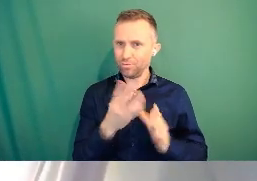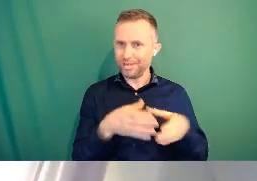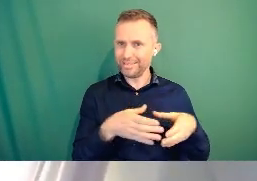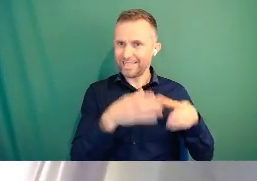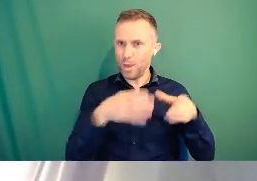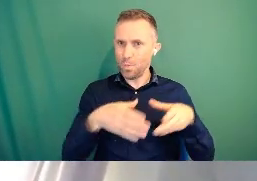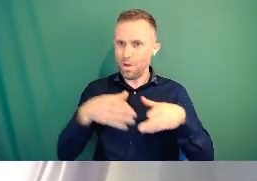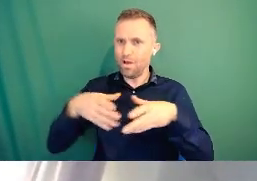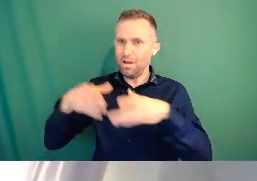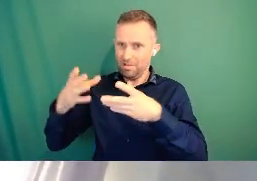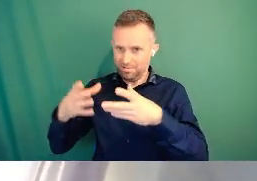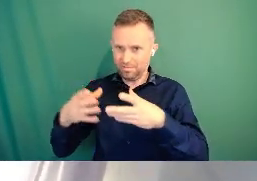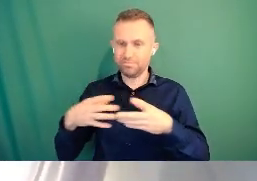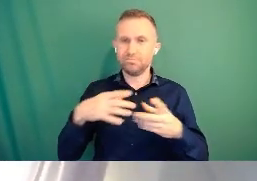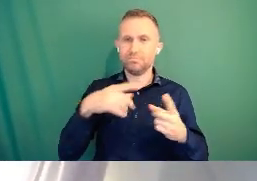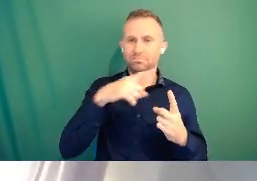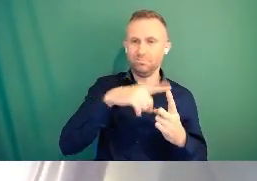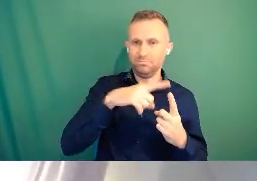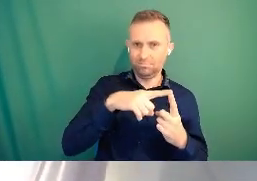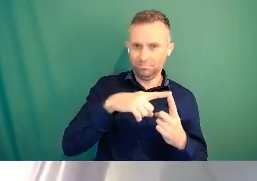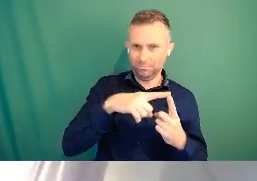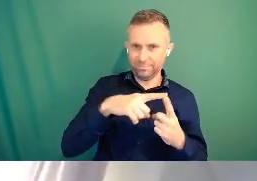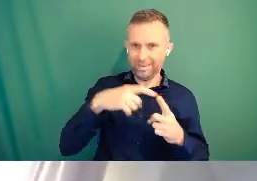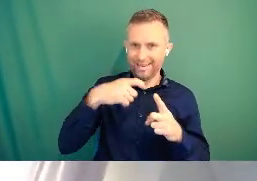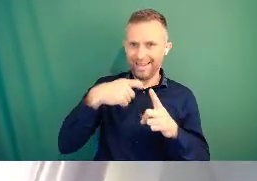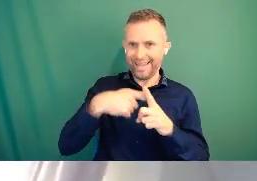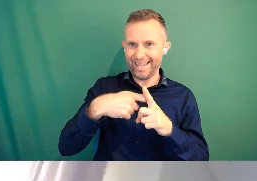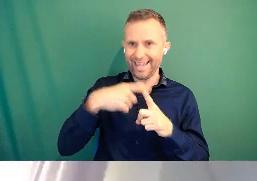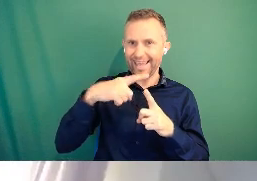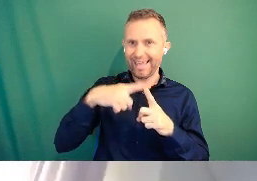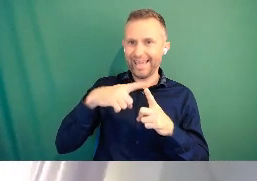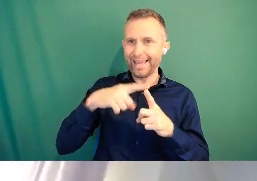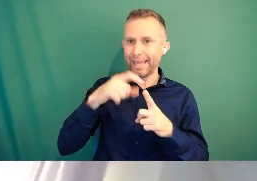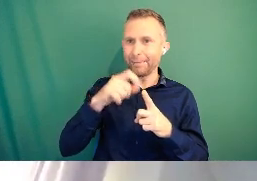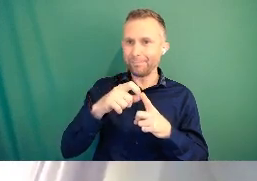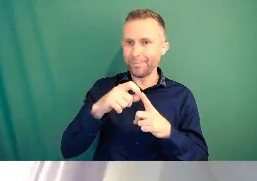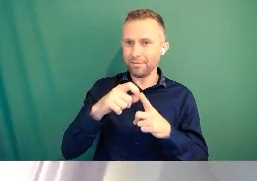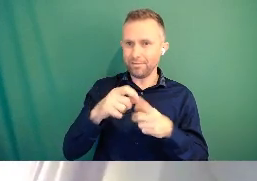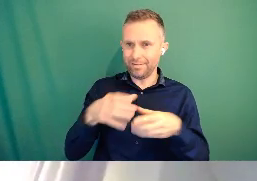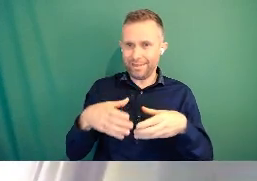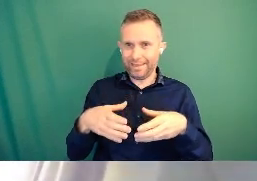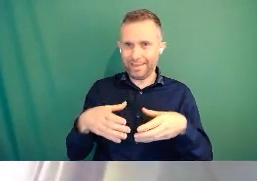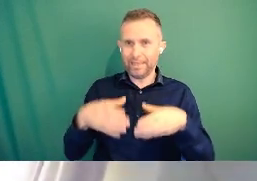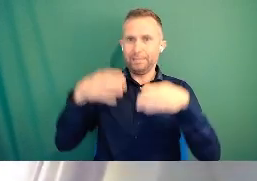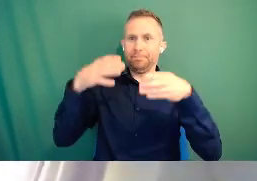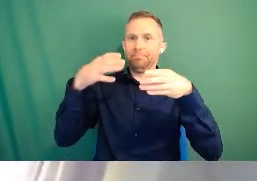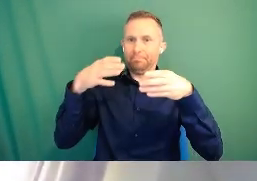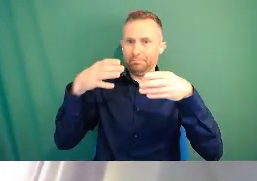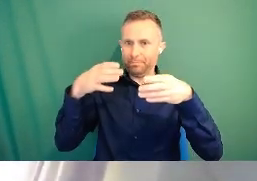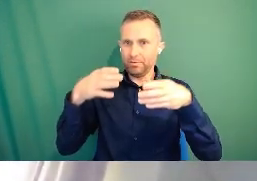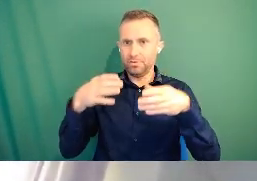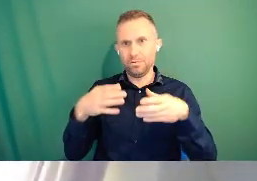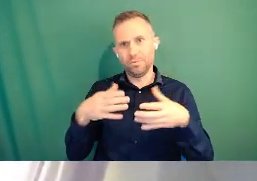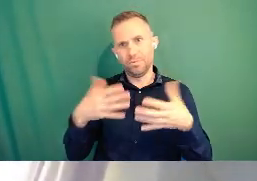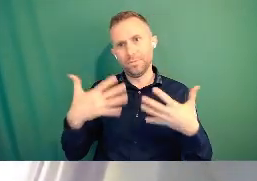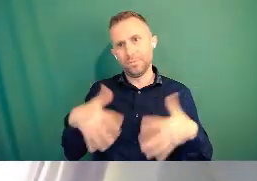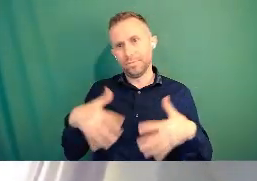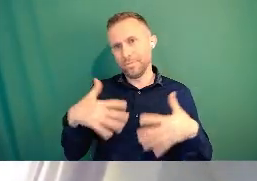the three towers. So existent to this day, we have the Keep Tower. So the Keep Tower is the home